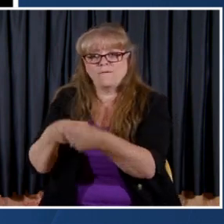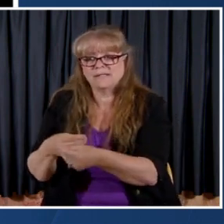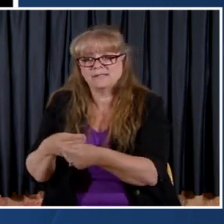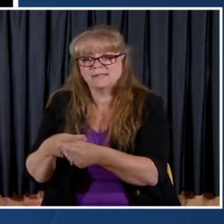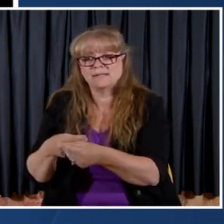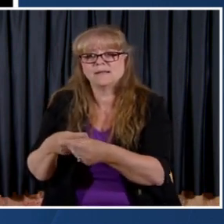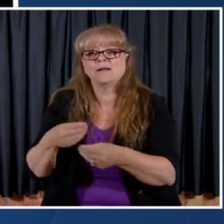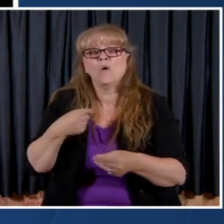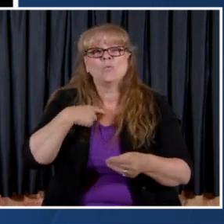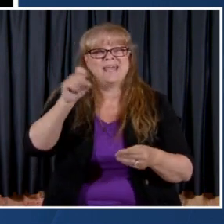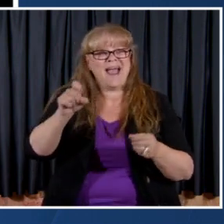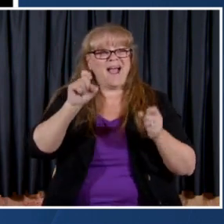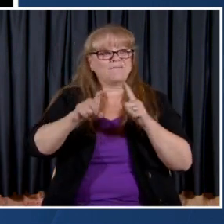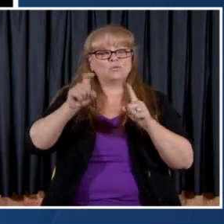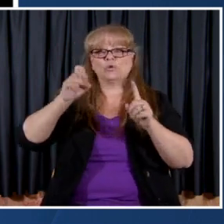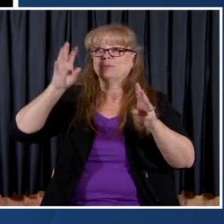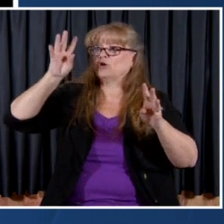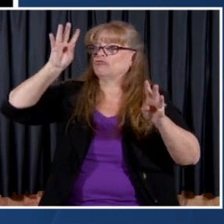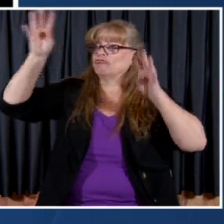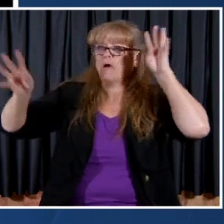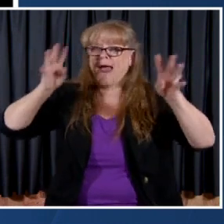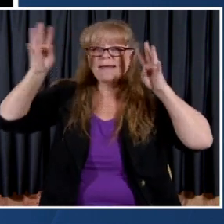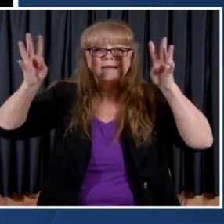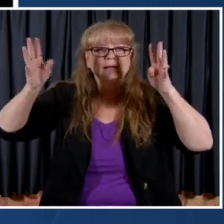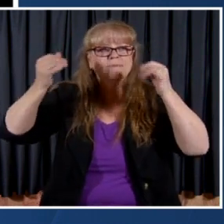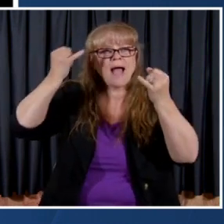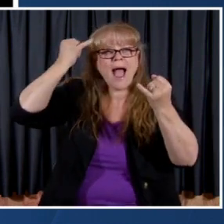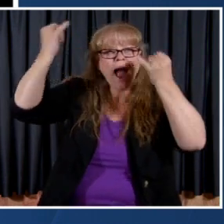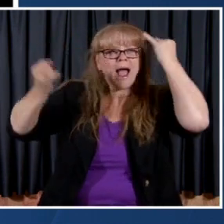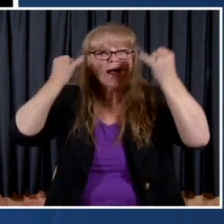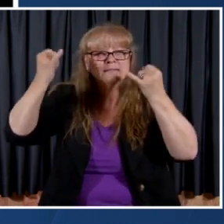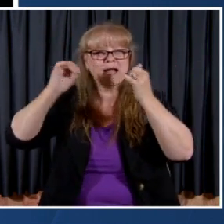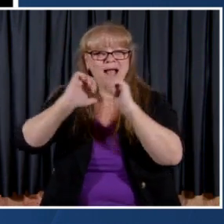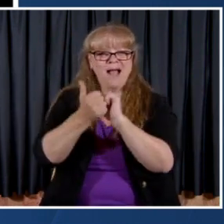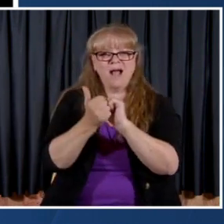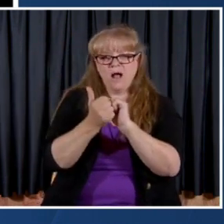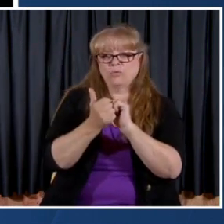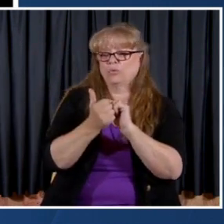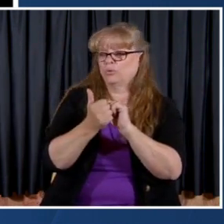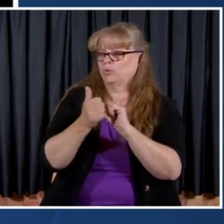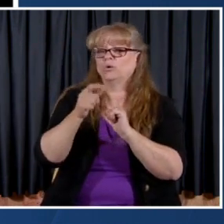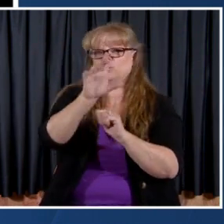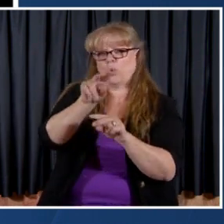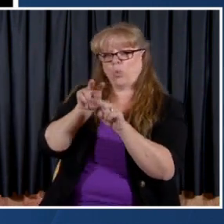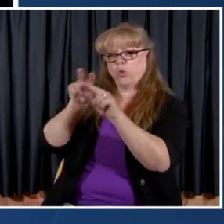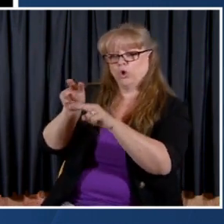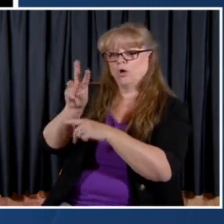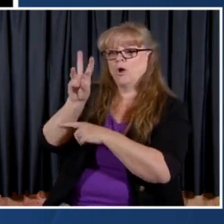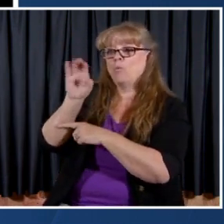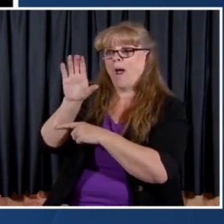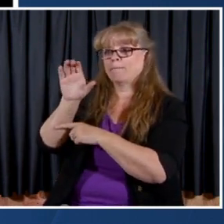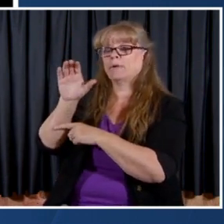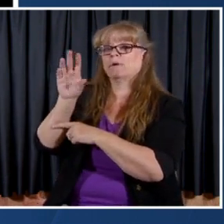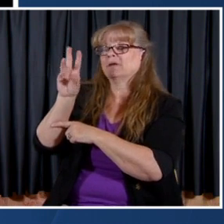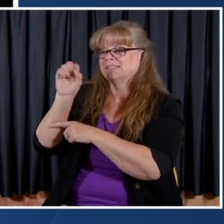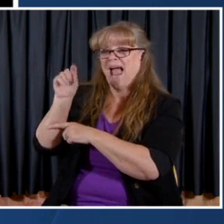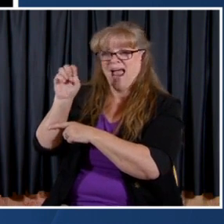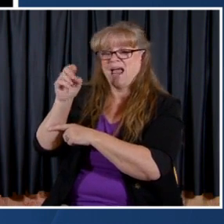candocolorado.org just to read more about what great innovative Coloradans have done during this difficult time to be able to stay safe and make a